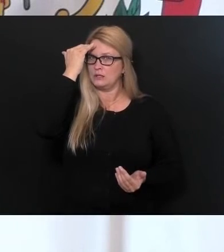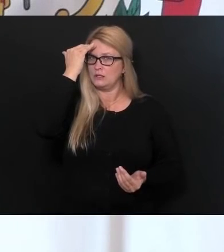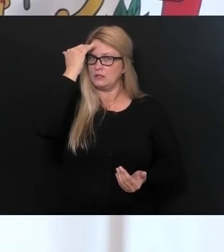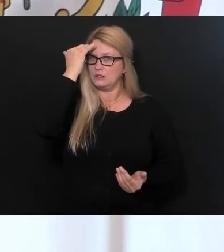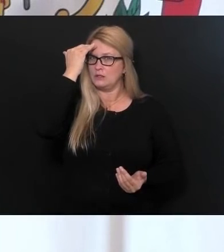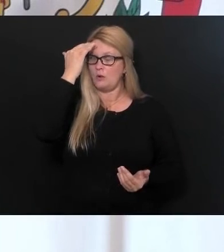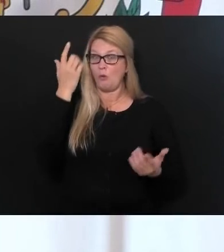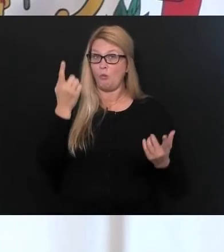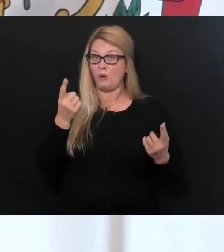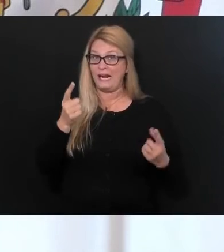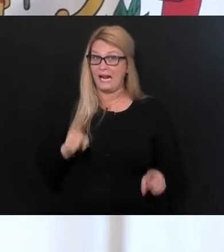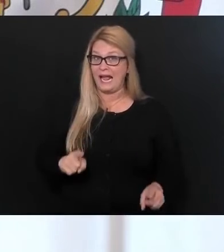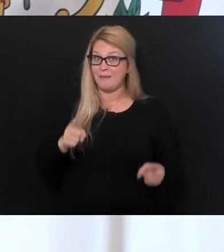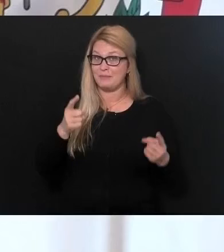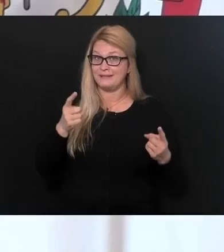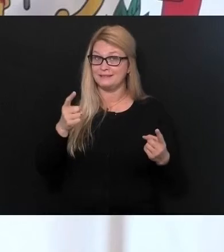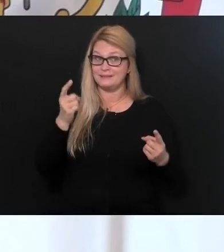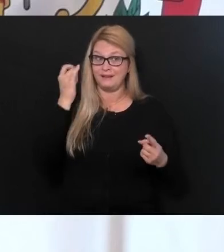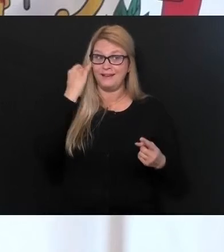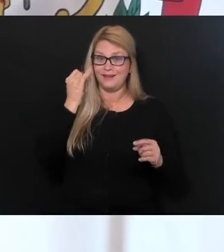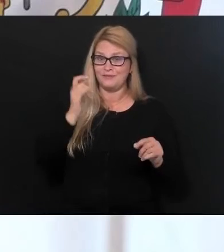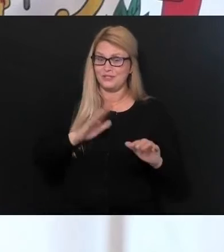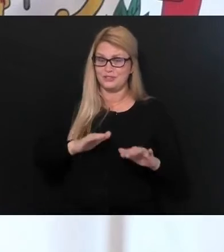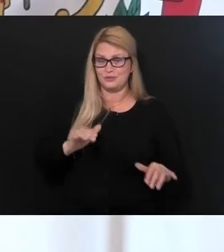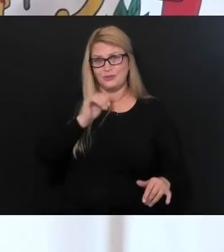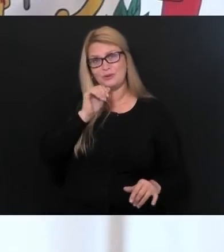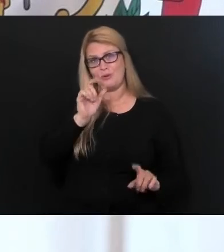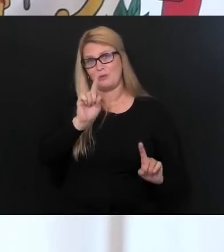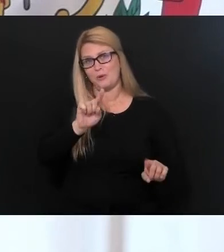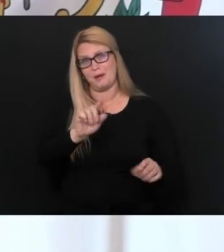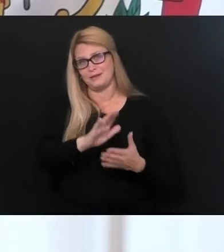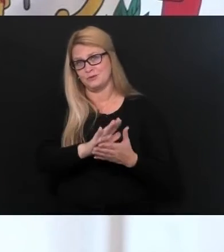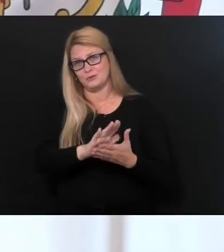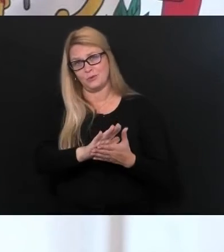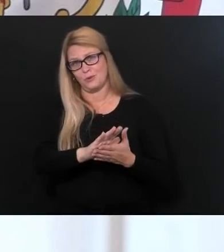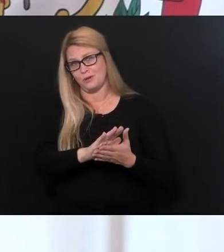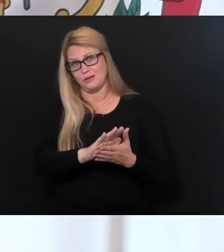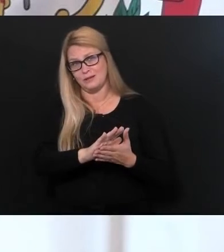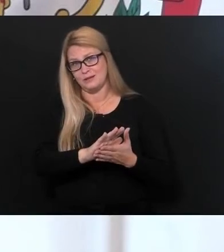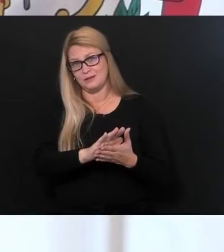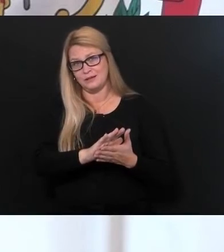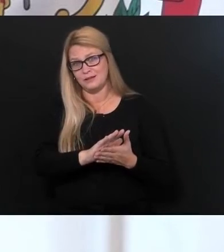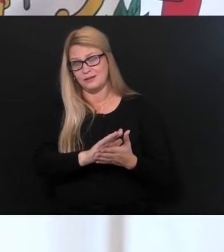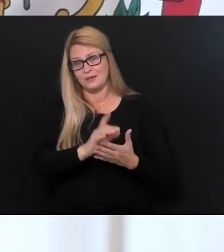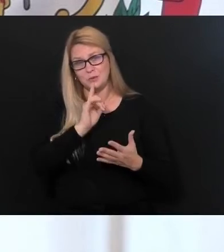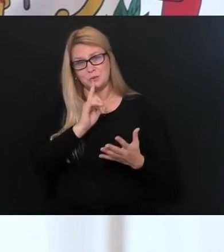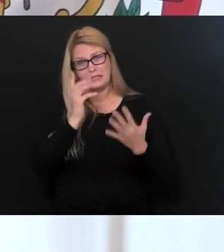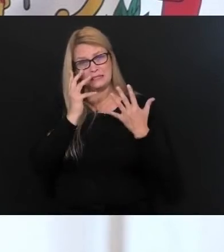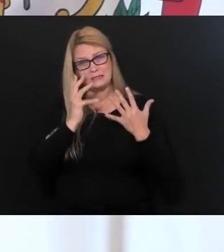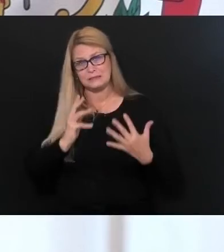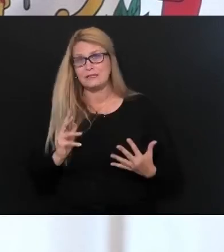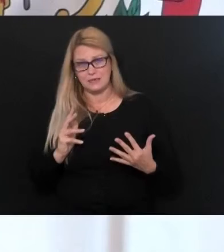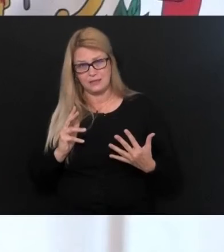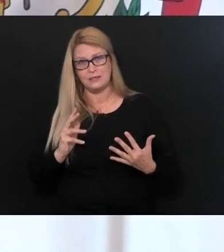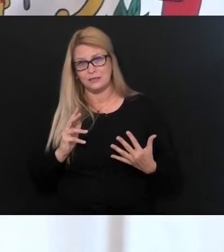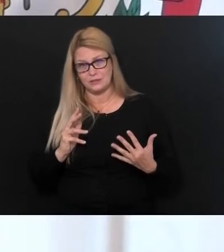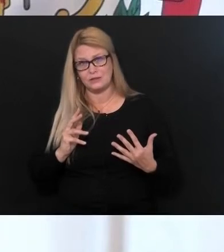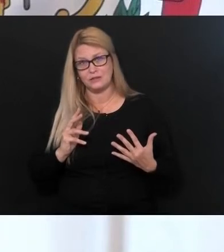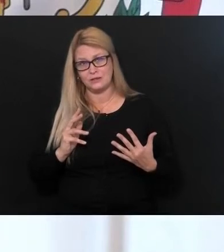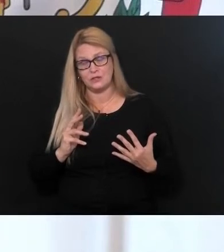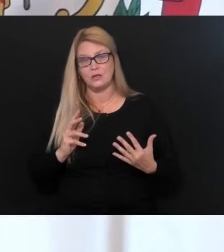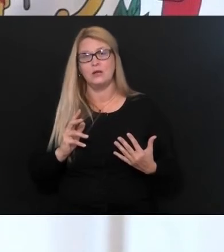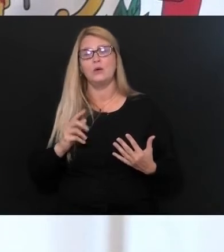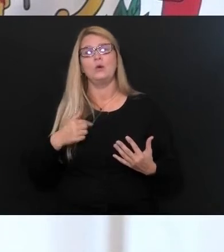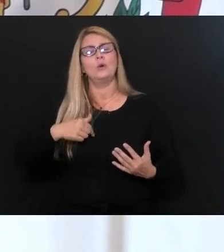repercussions of not having these kids in school, and it is unbelievable that we need